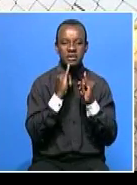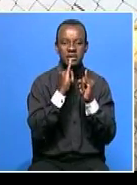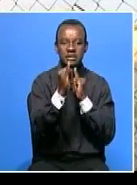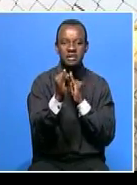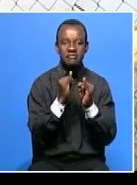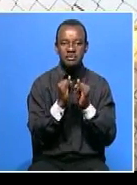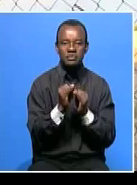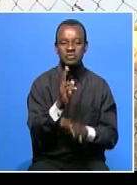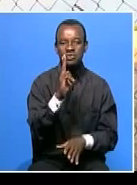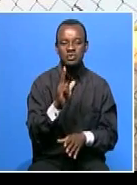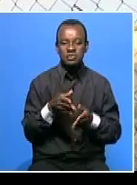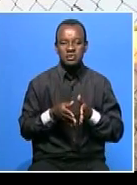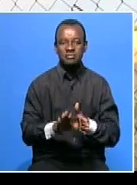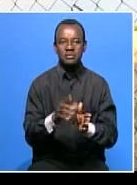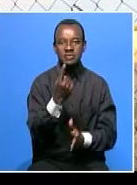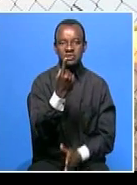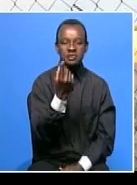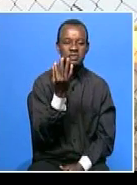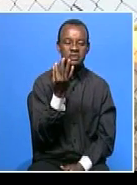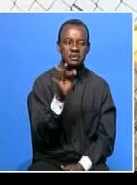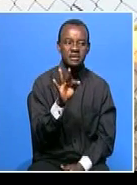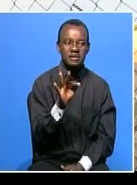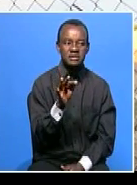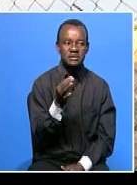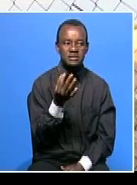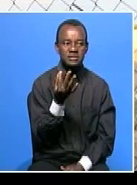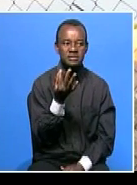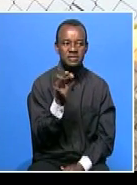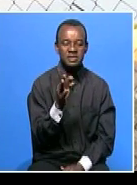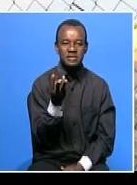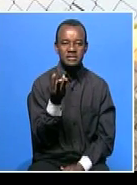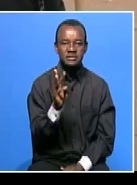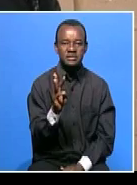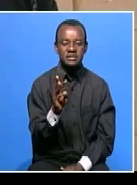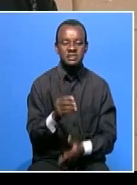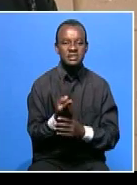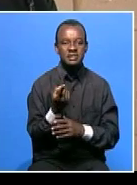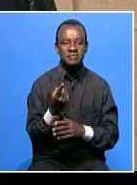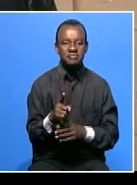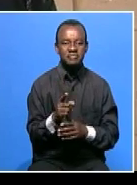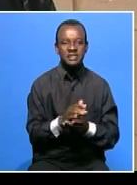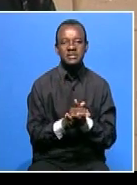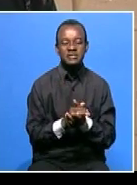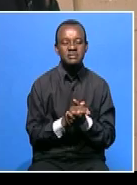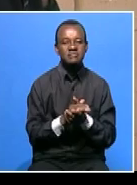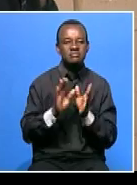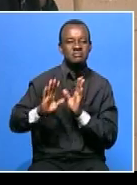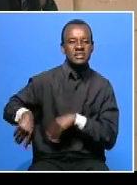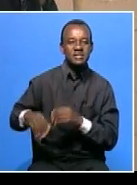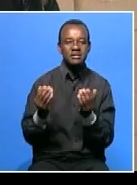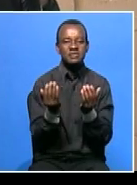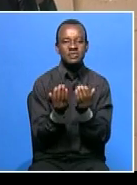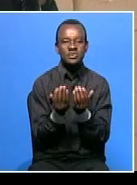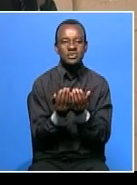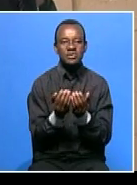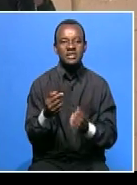in 1996 and dropped out of school in grade 2. The community is now questioning as